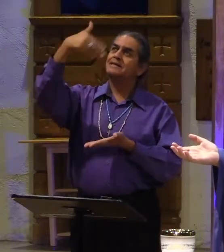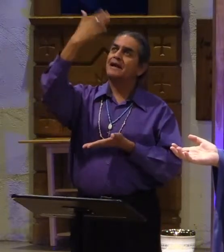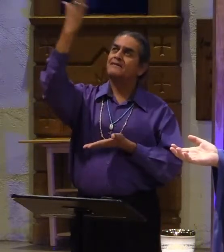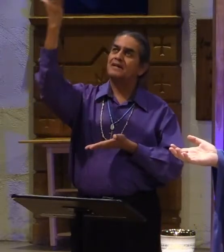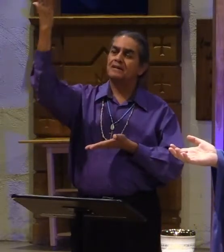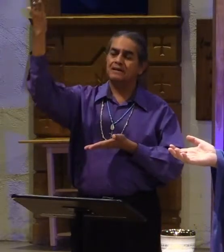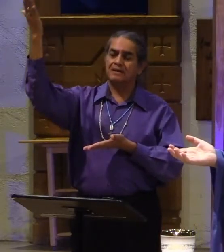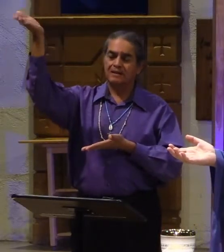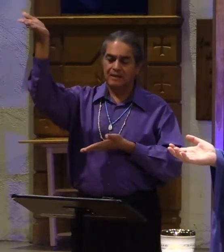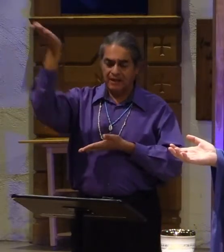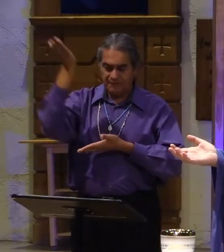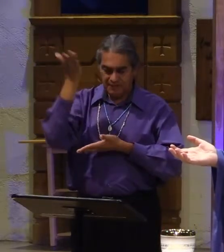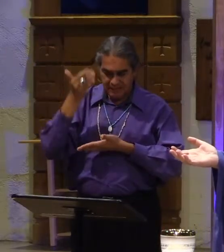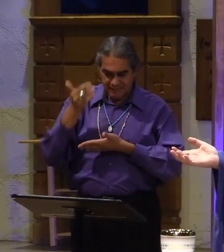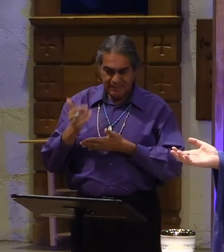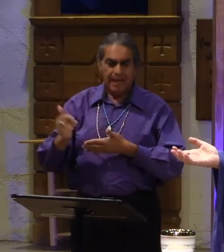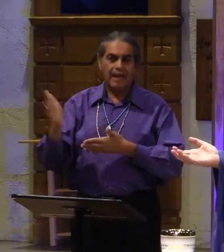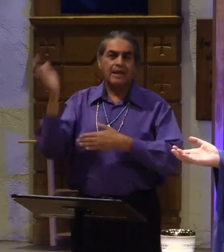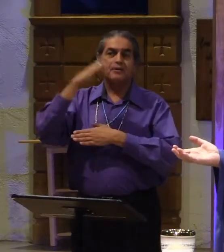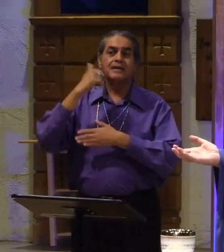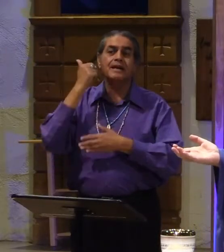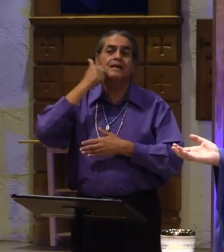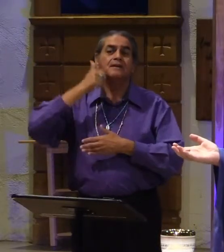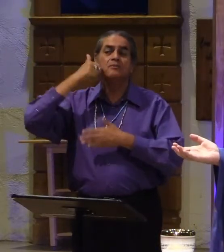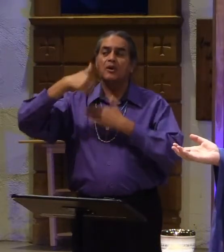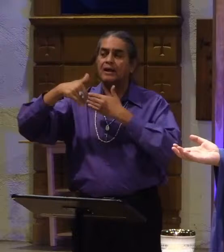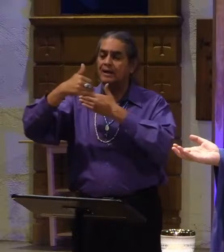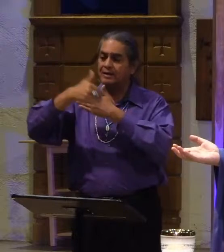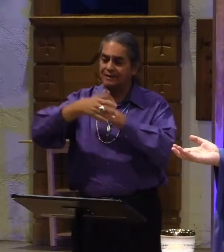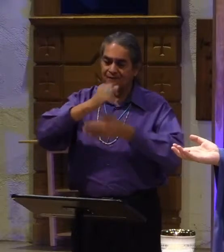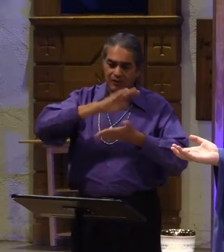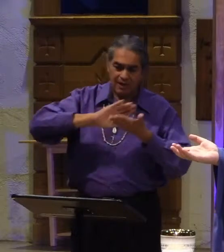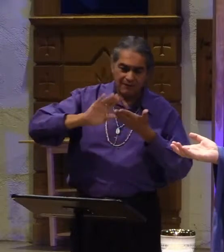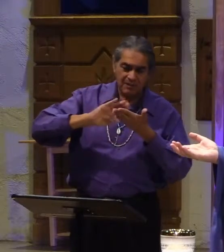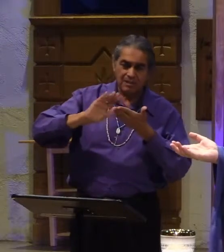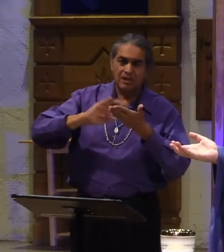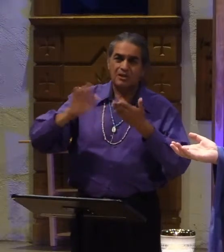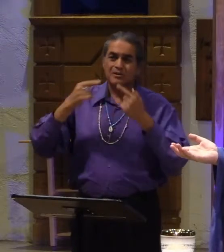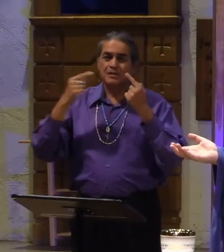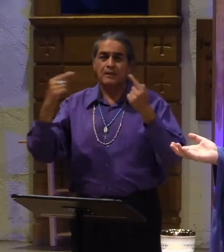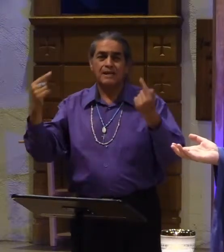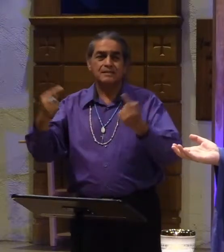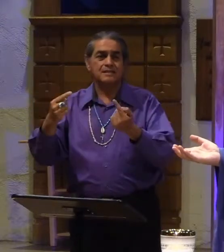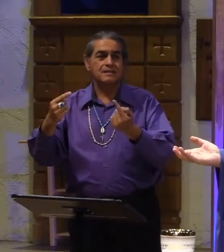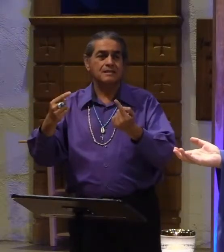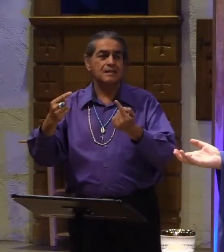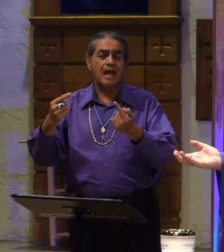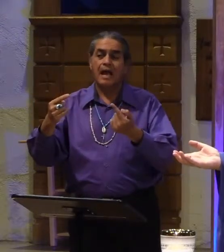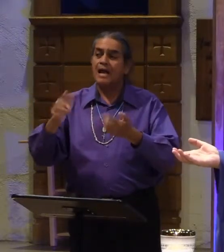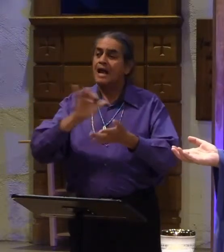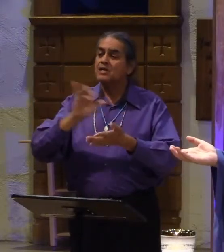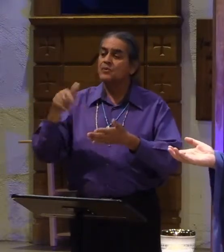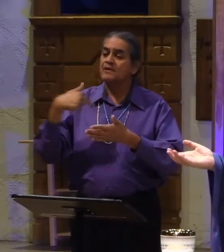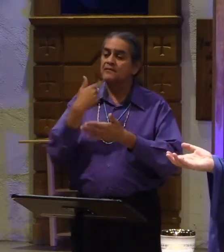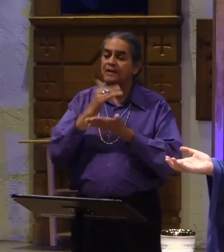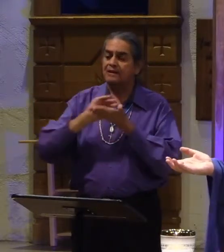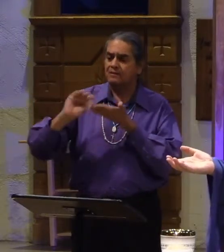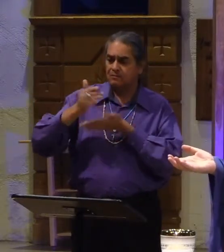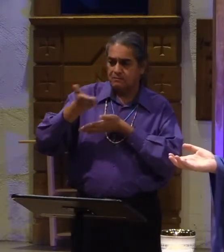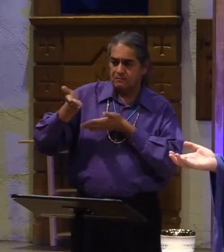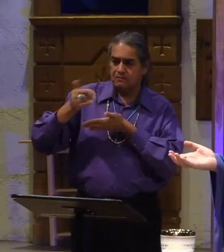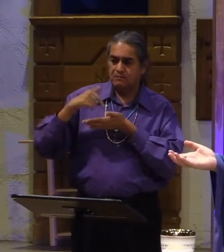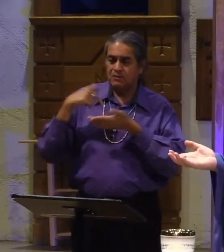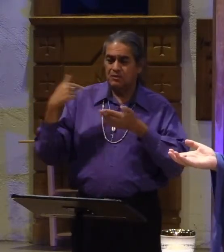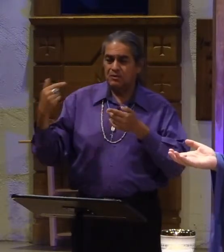is in heaven. Give us this day our daily bread, and forgive us our trespasses, as we forgive those